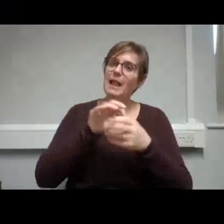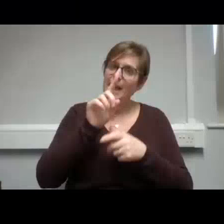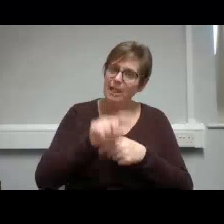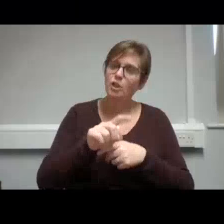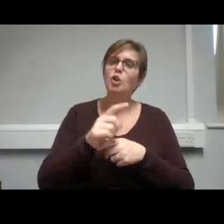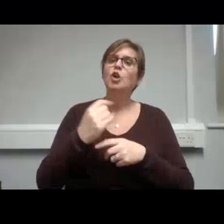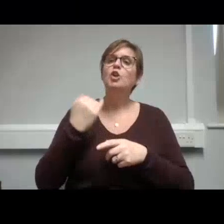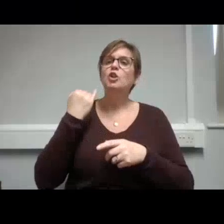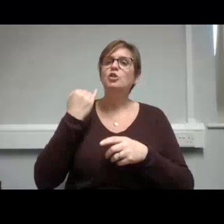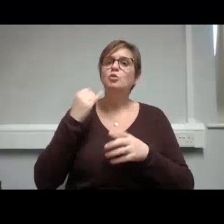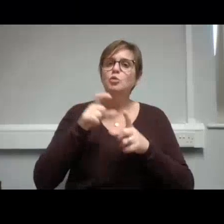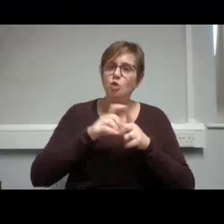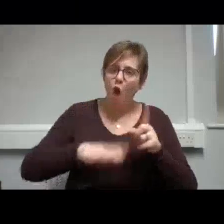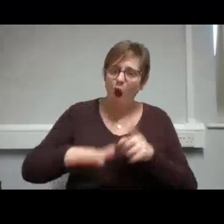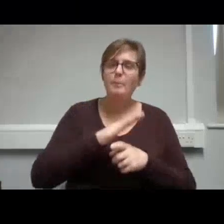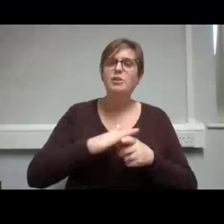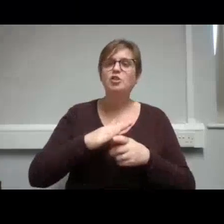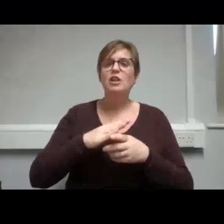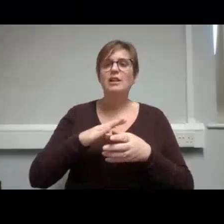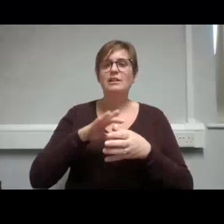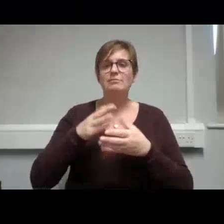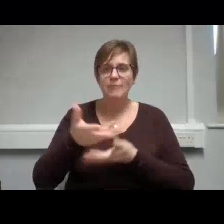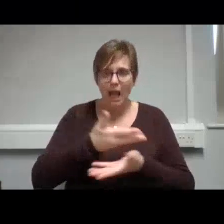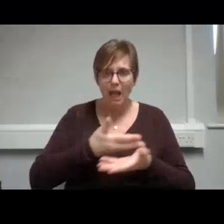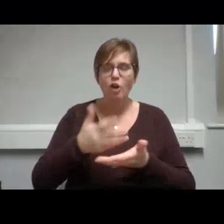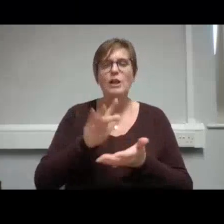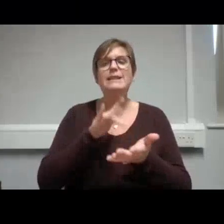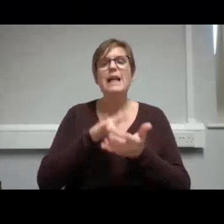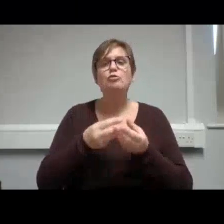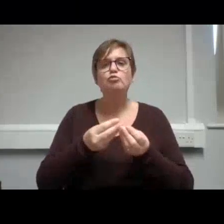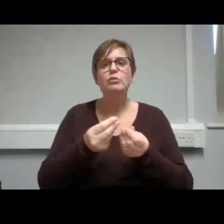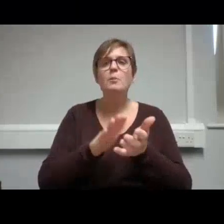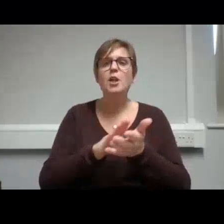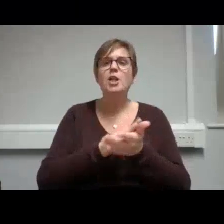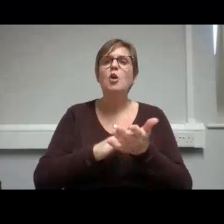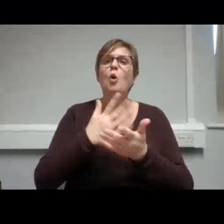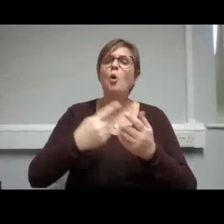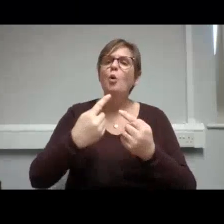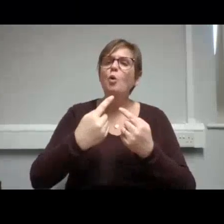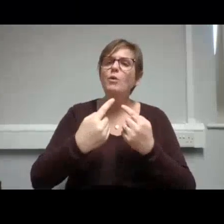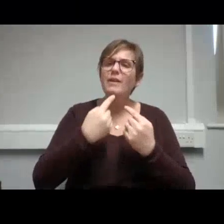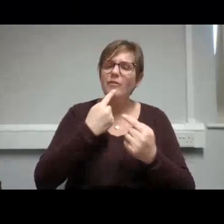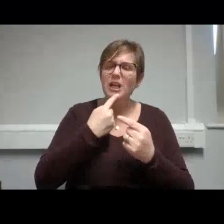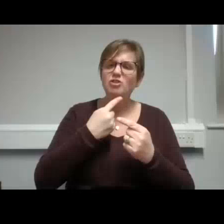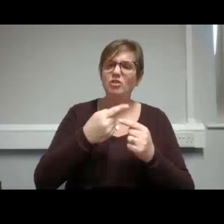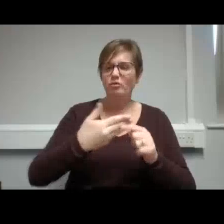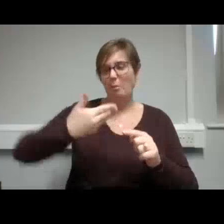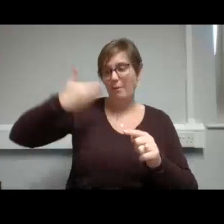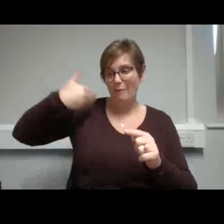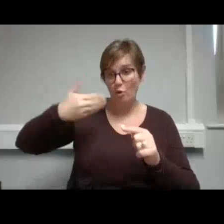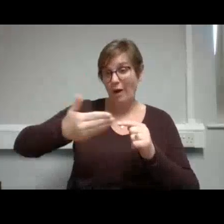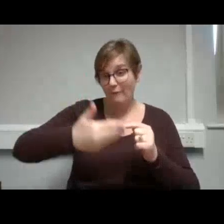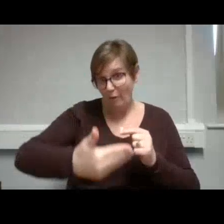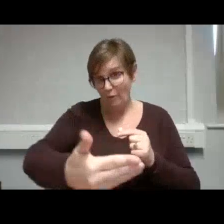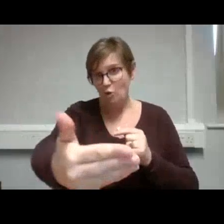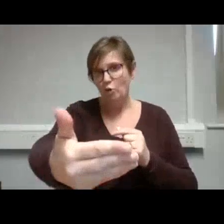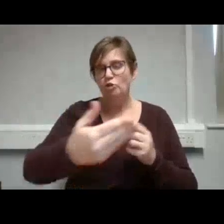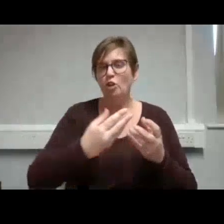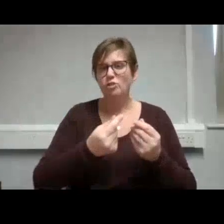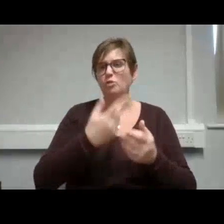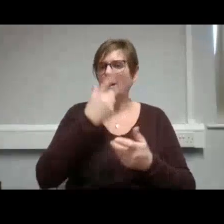Derbyshire Dialogue Central Resource online, where all the information from past and future sessions can be found. Thank you very